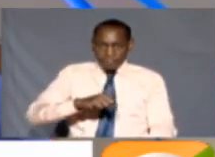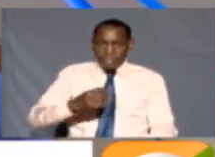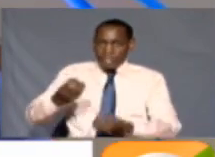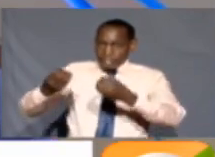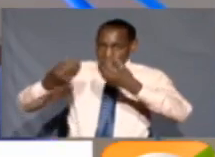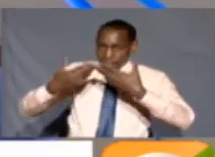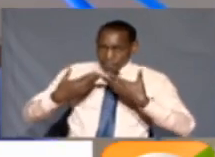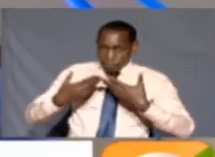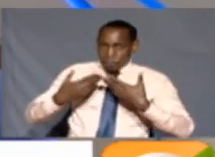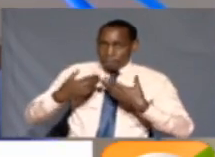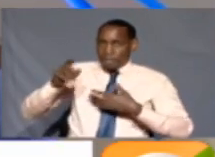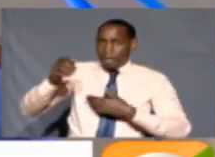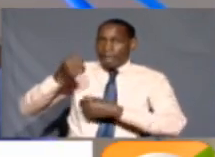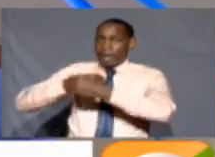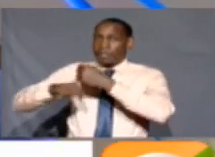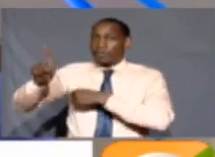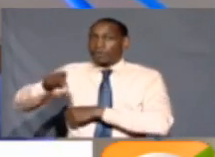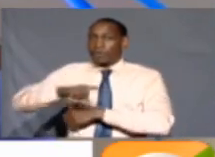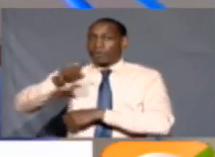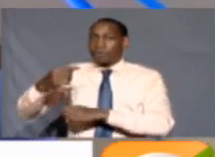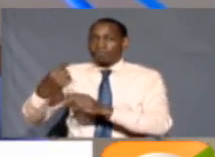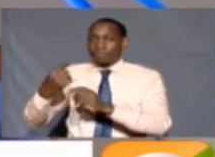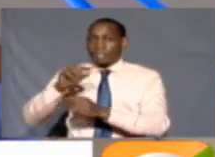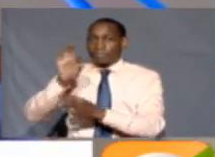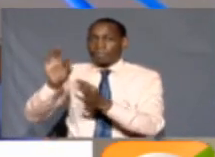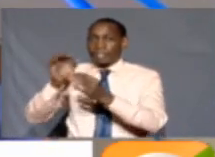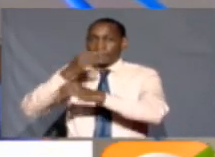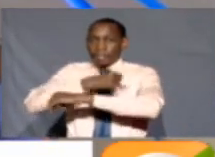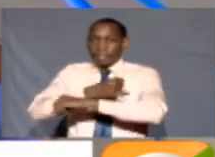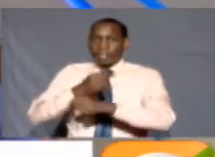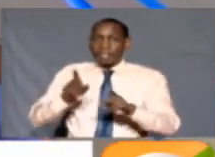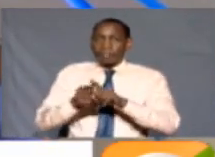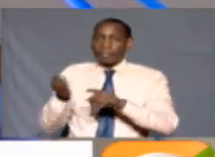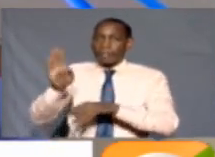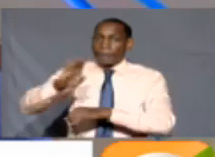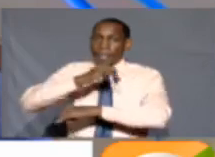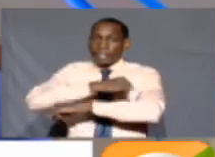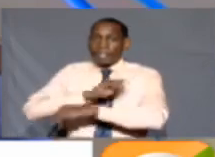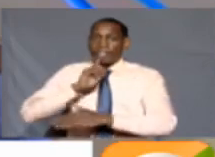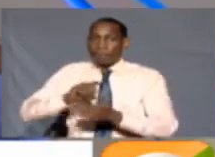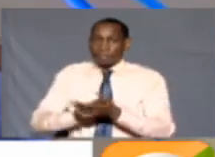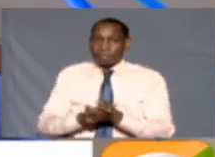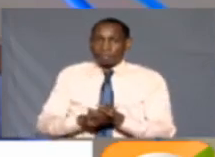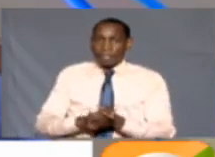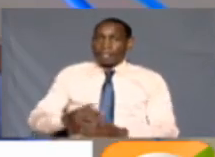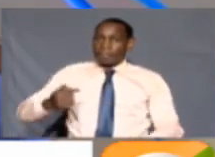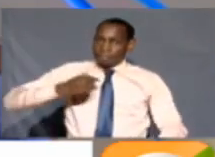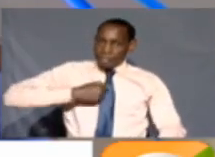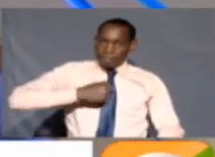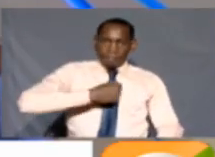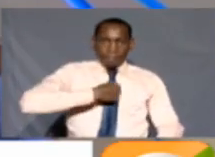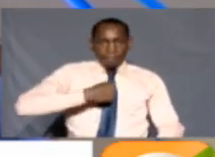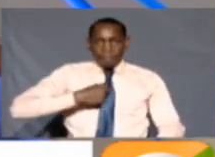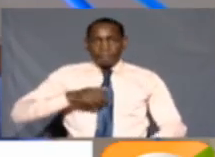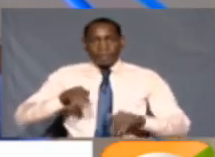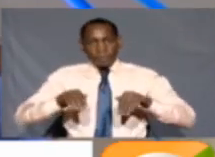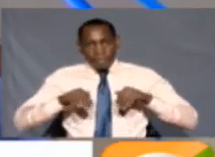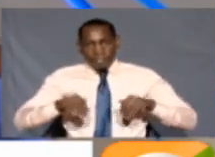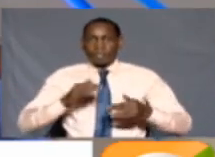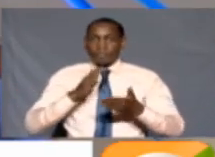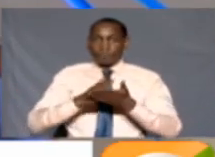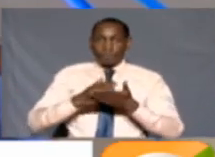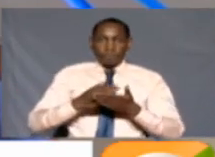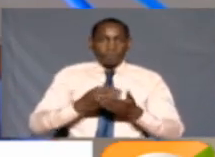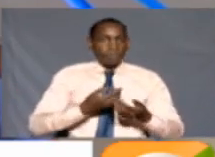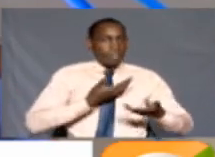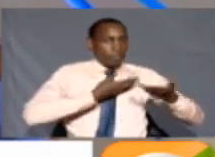tell us that there is a wrongdoing happening in institution A, B, C, D. Then you go back to the institution and say, you see, wait, I've actually talked